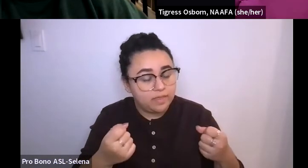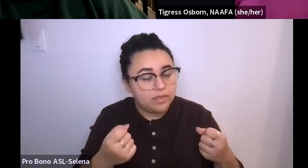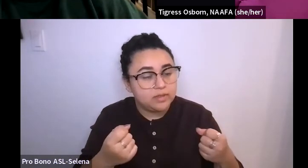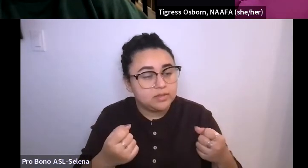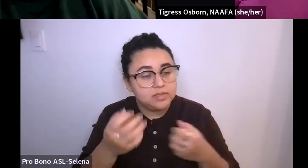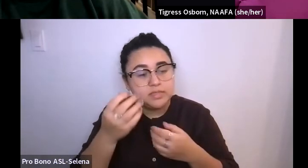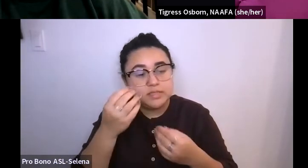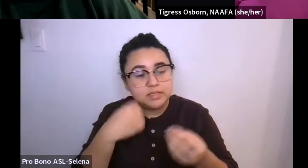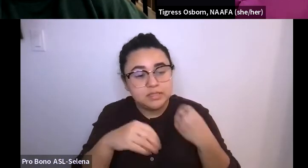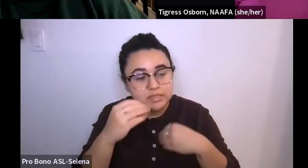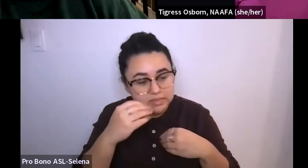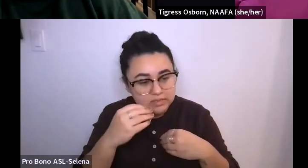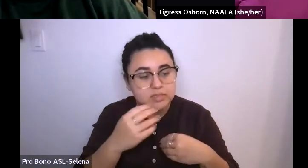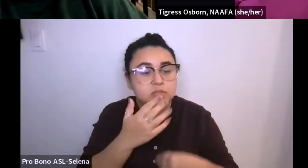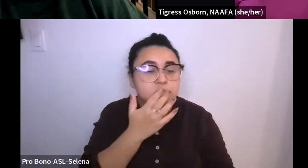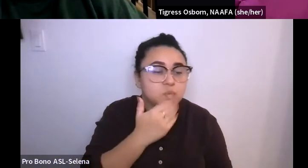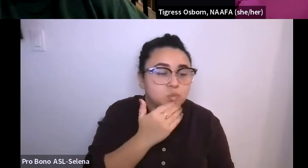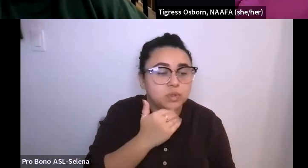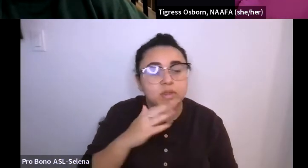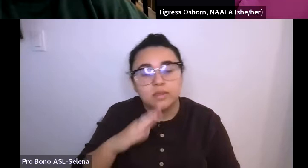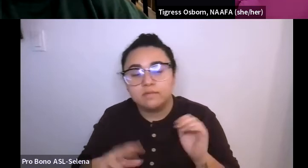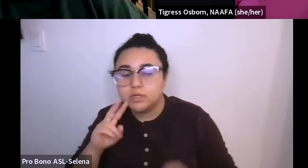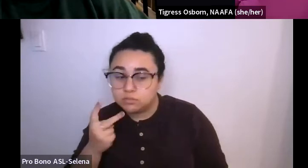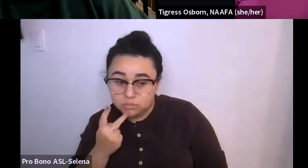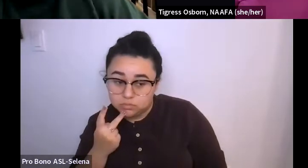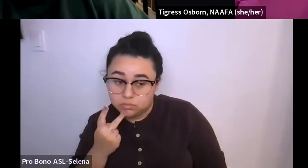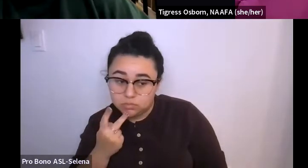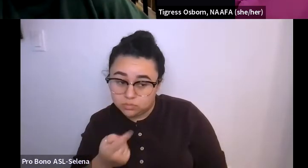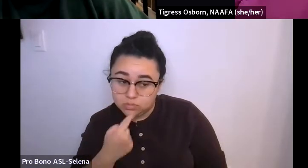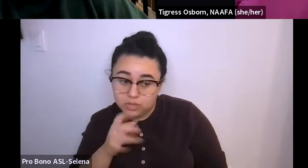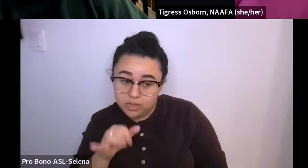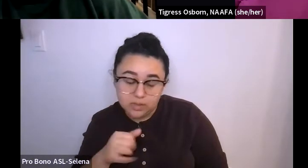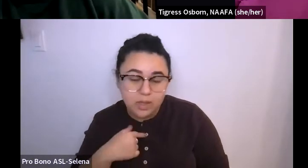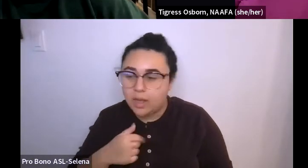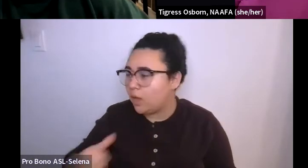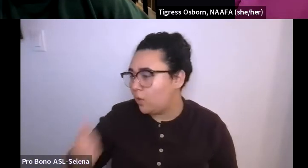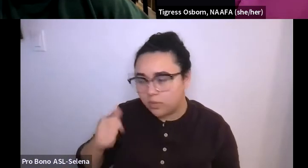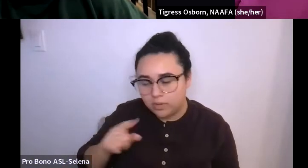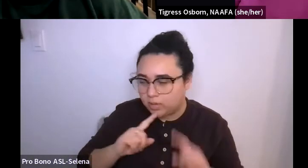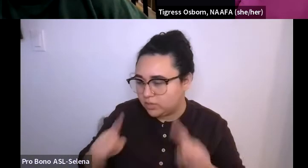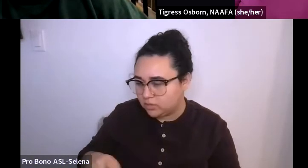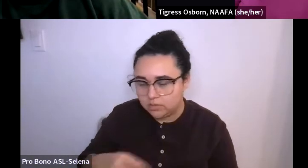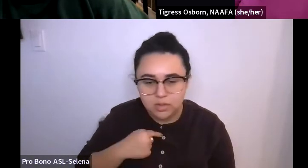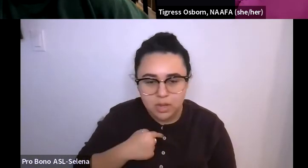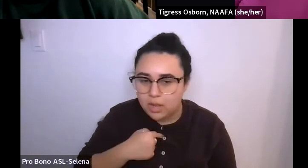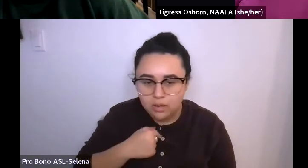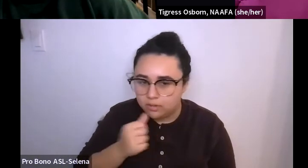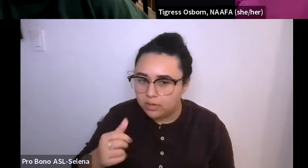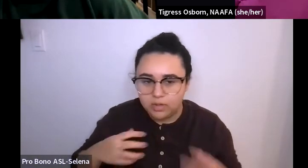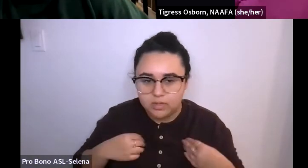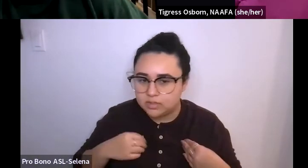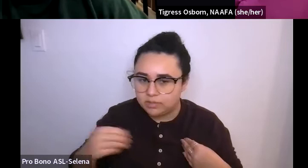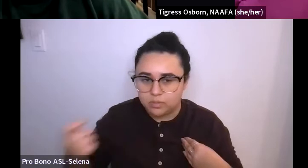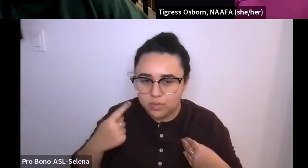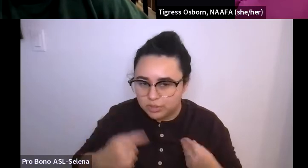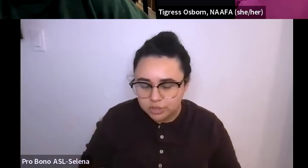eat sweets than vegetables? And I refused to answer. I was like, I don't accept the premise of your